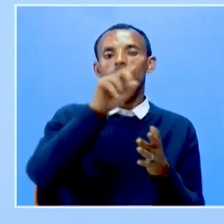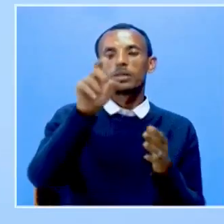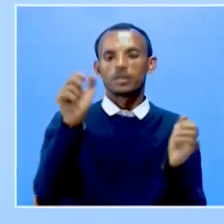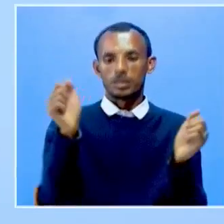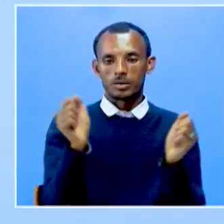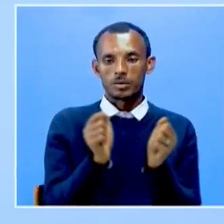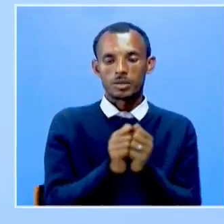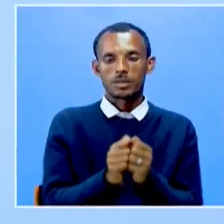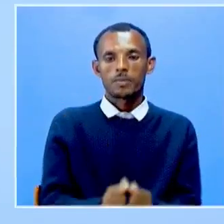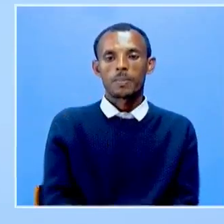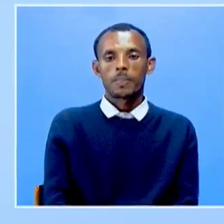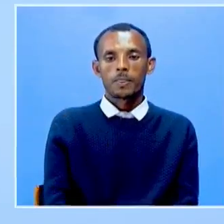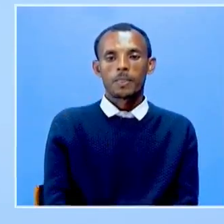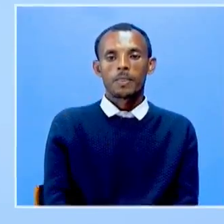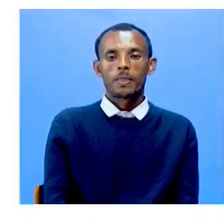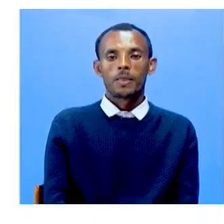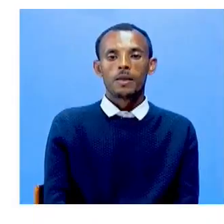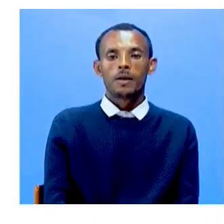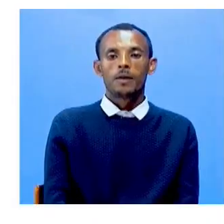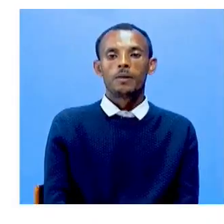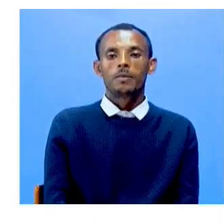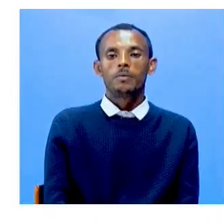together.